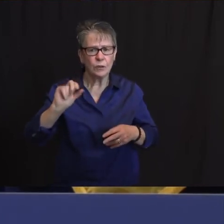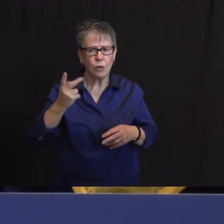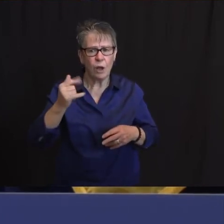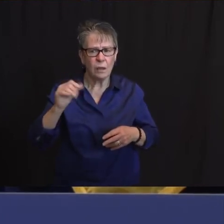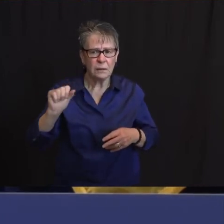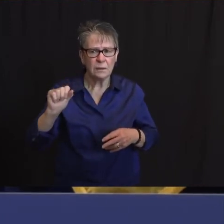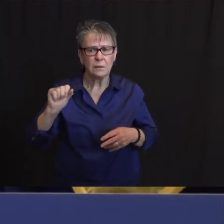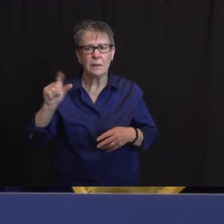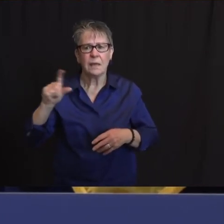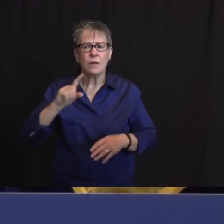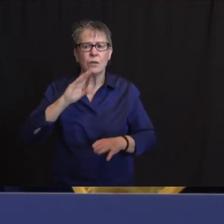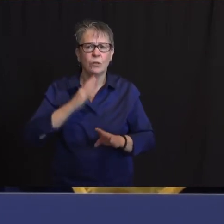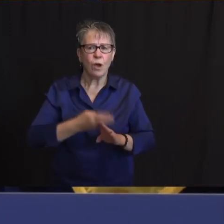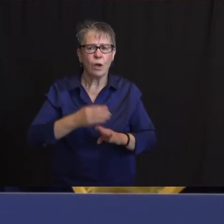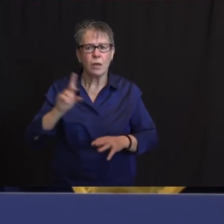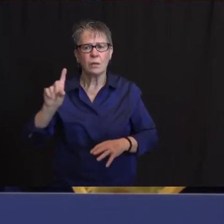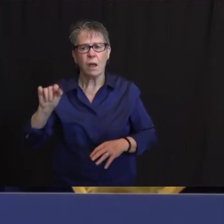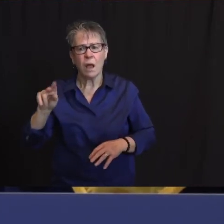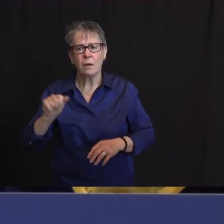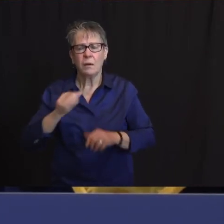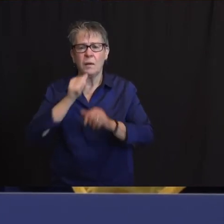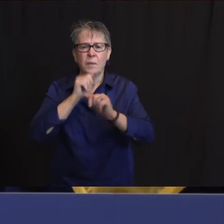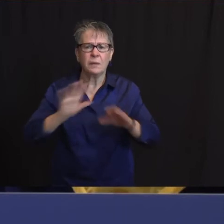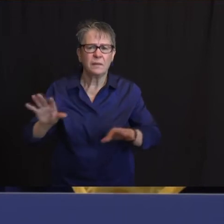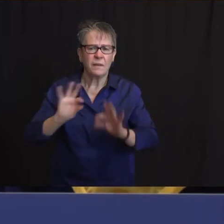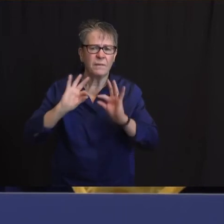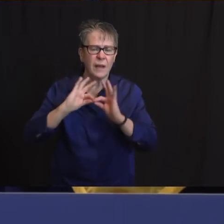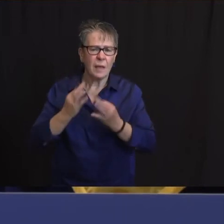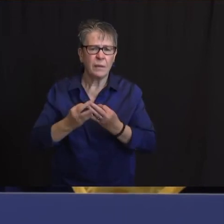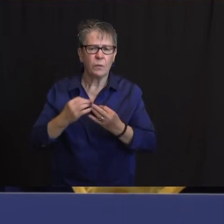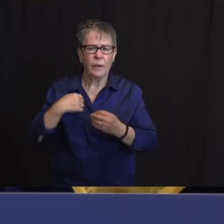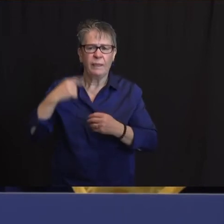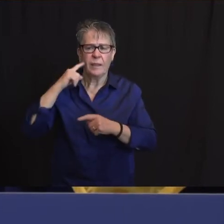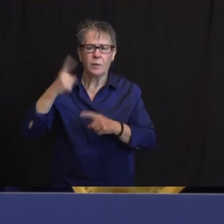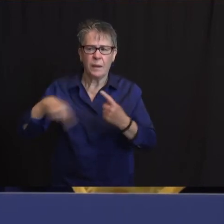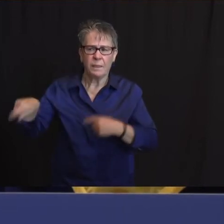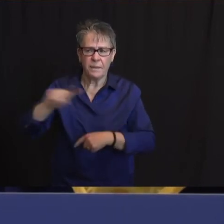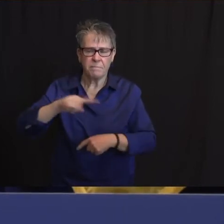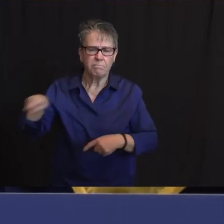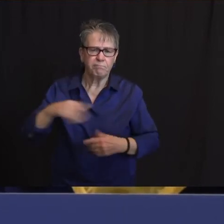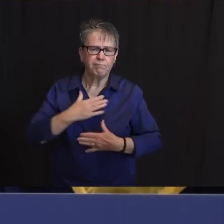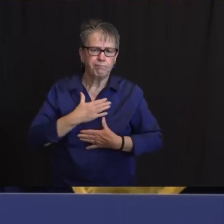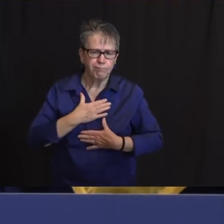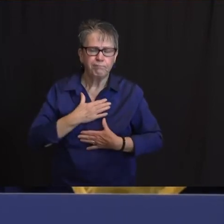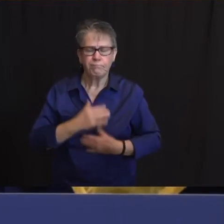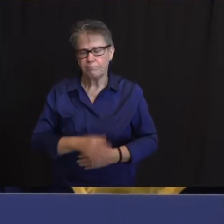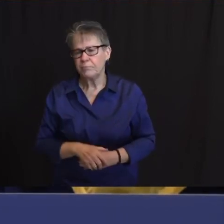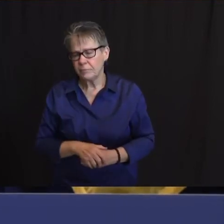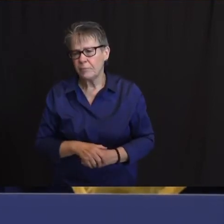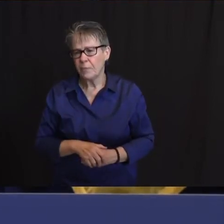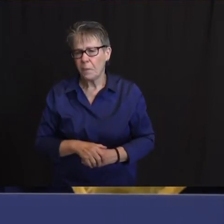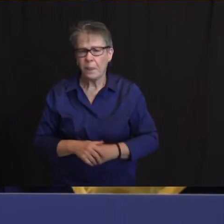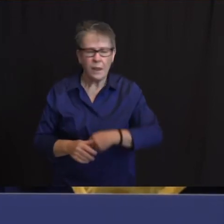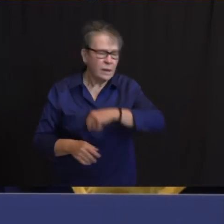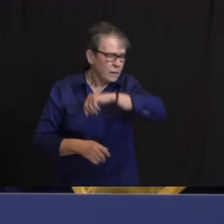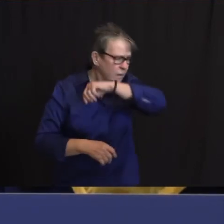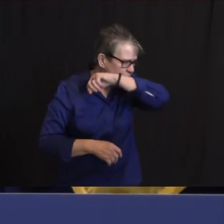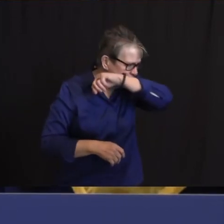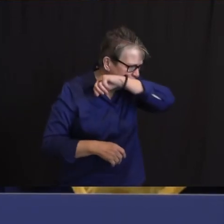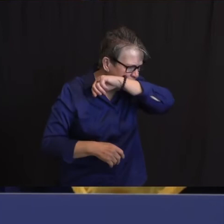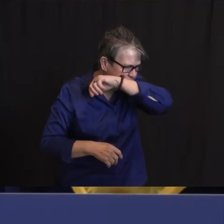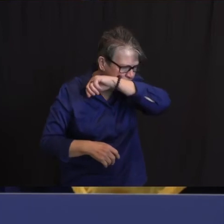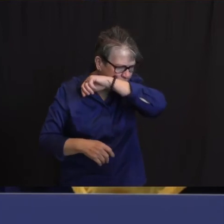family, and know that we are with them in spirit and prayer. I still think we're going to be in the Monday,